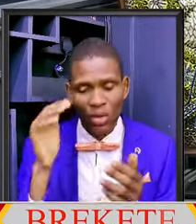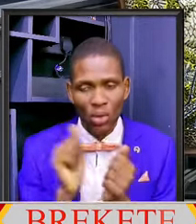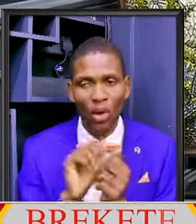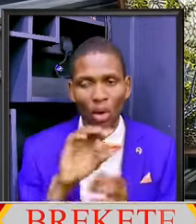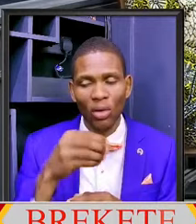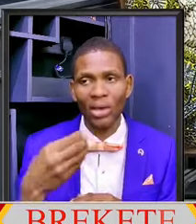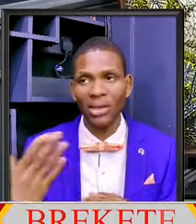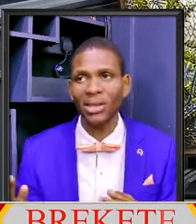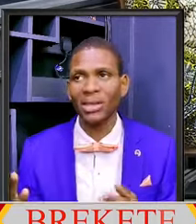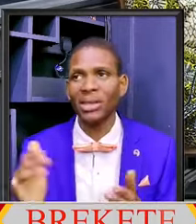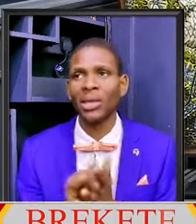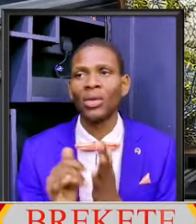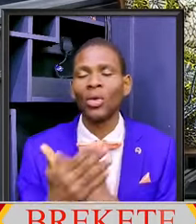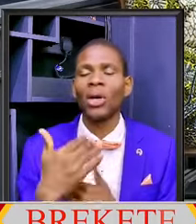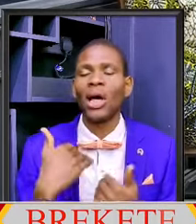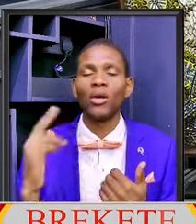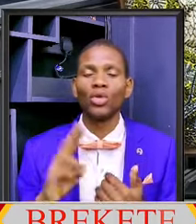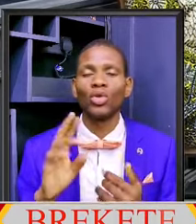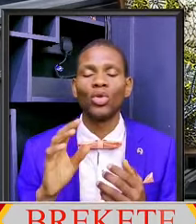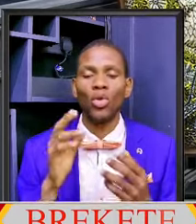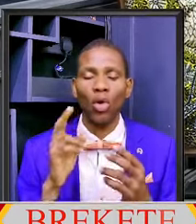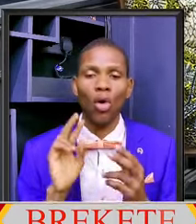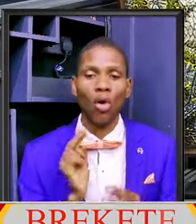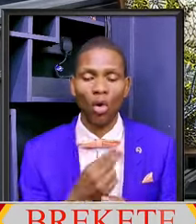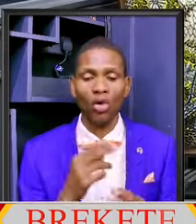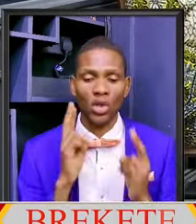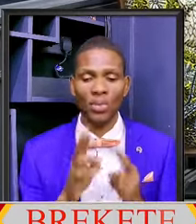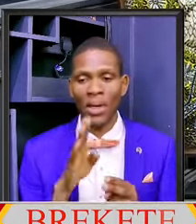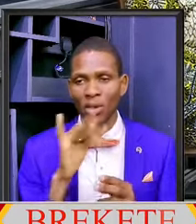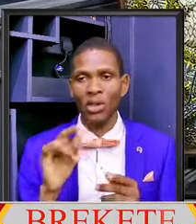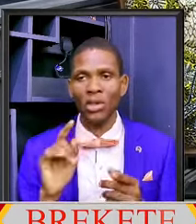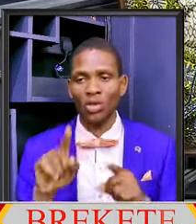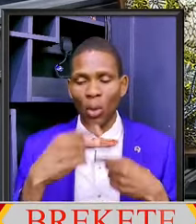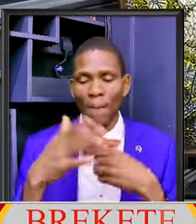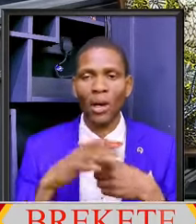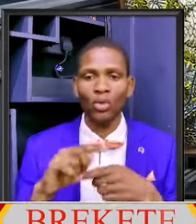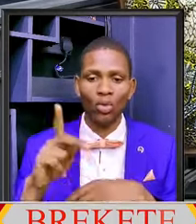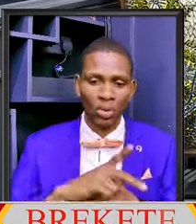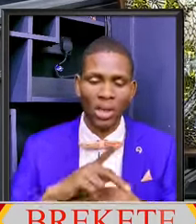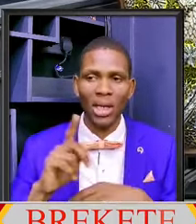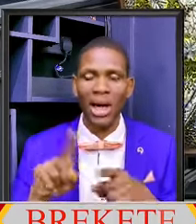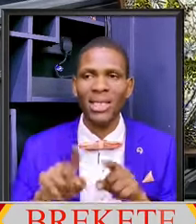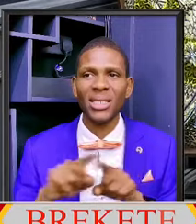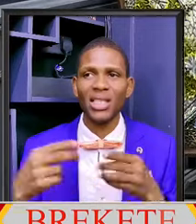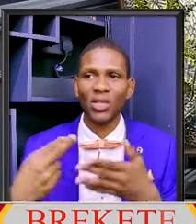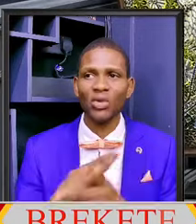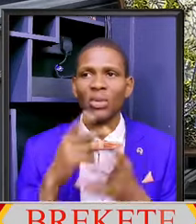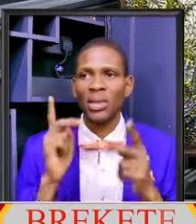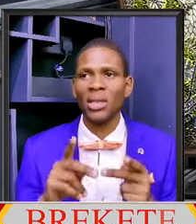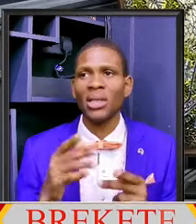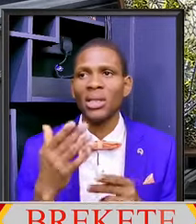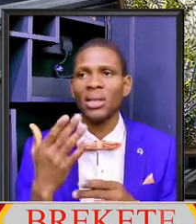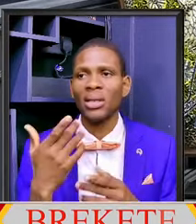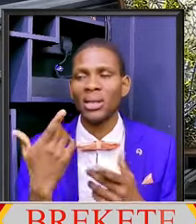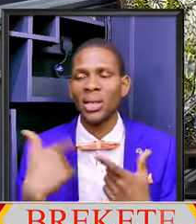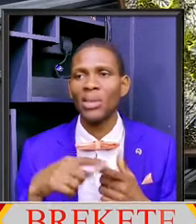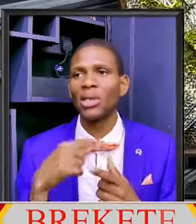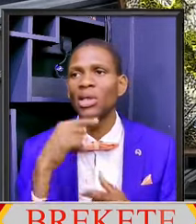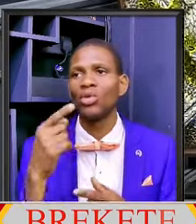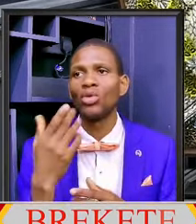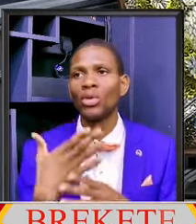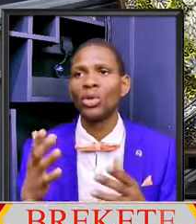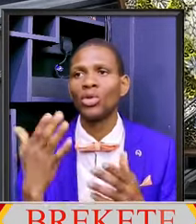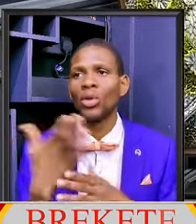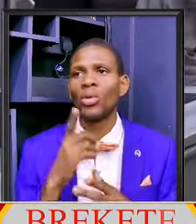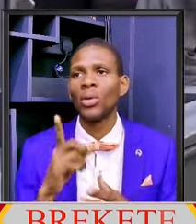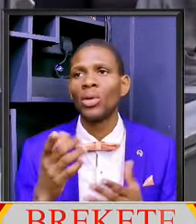don't use us human beings do for her. Go back to Kaduna as a renewed person. And let me tell you something.